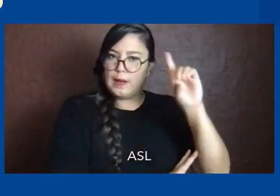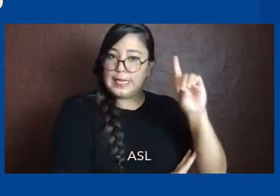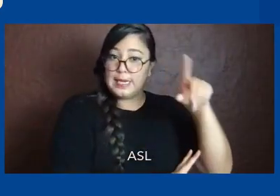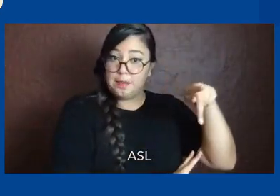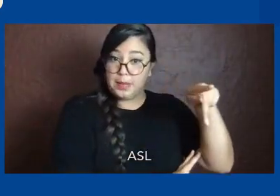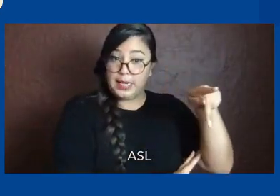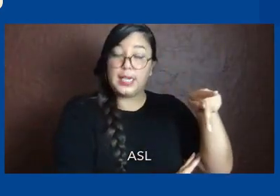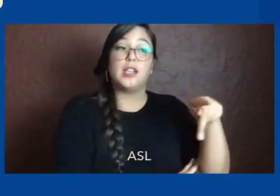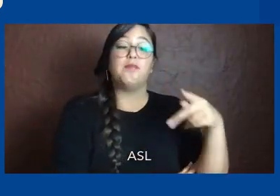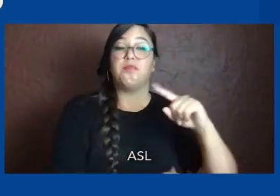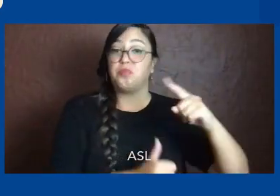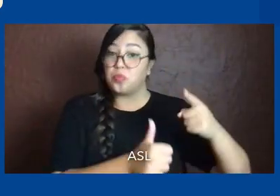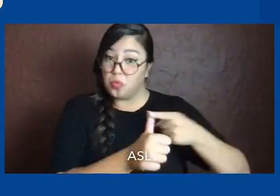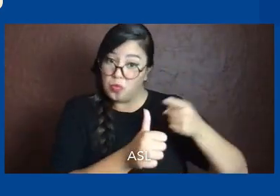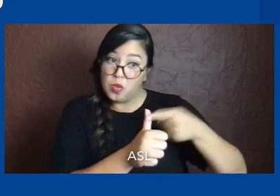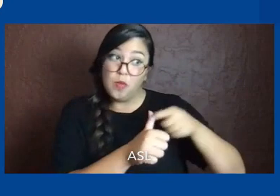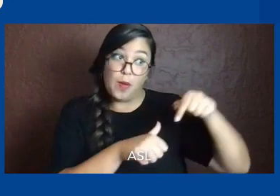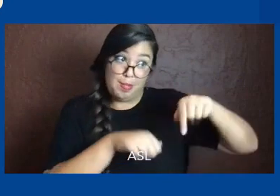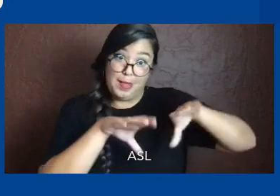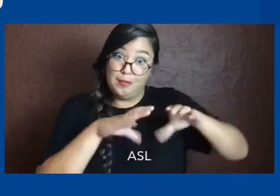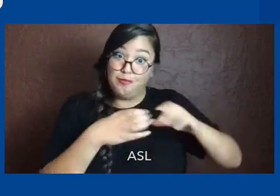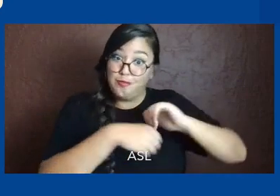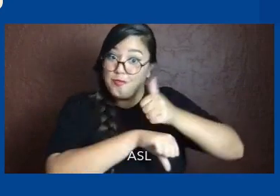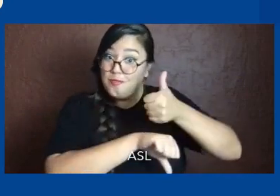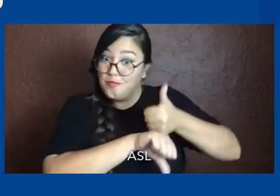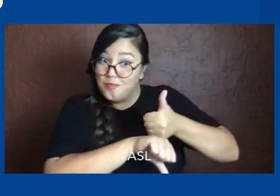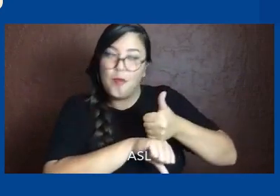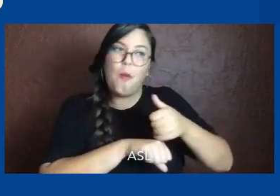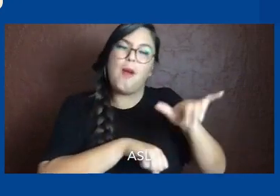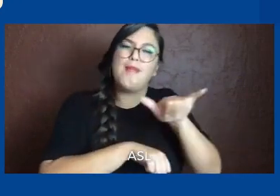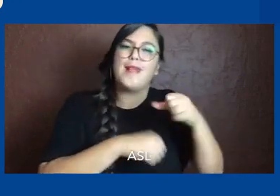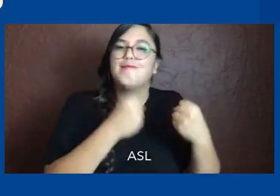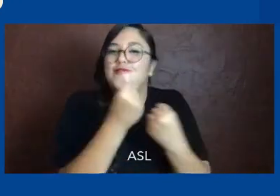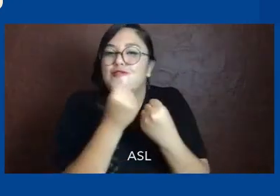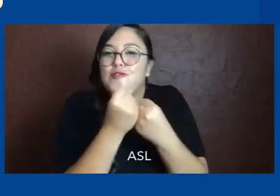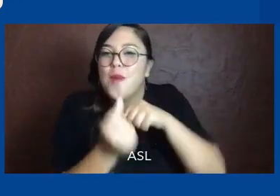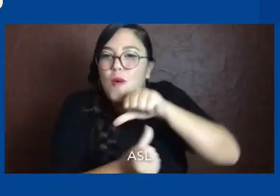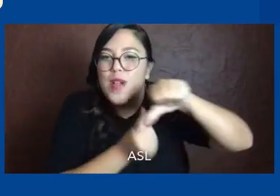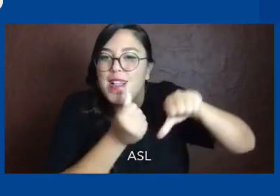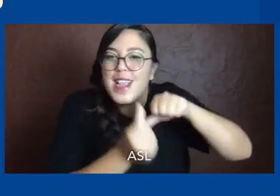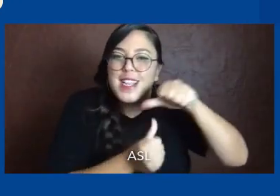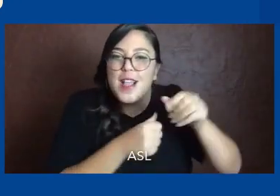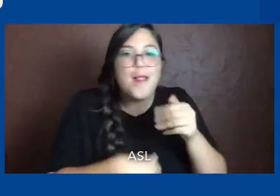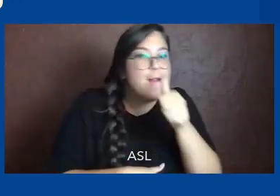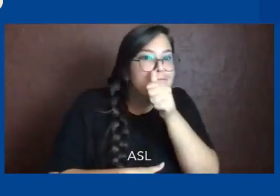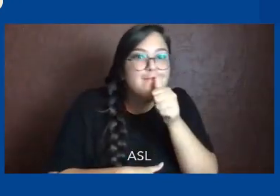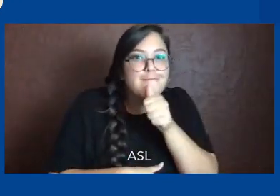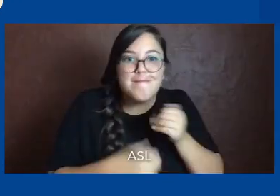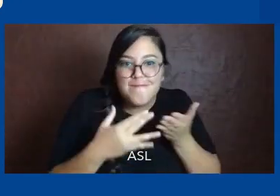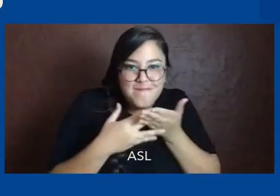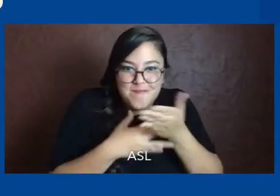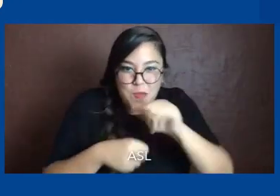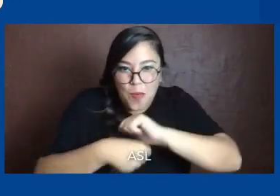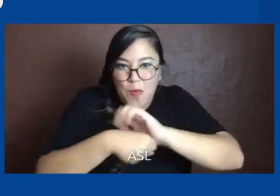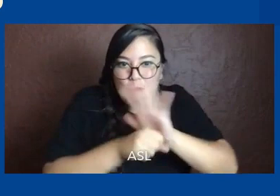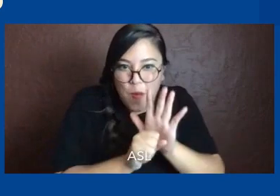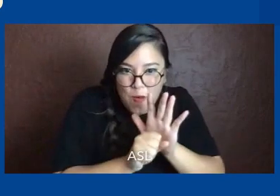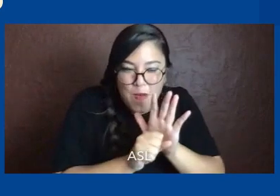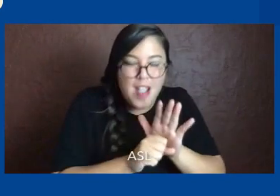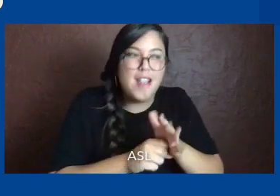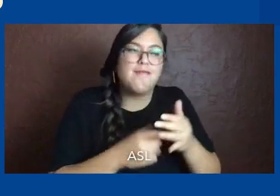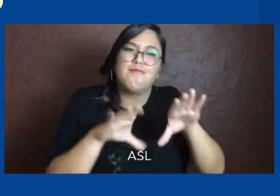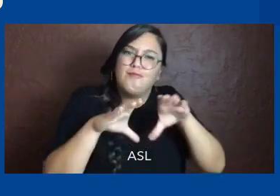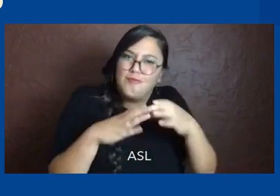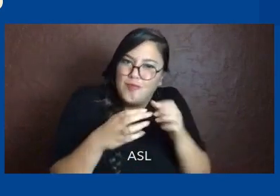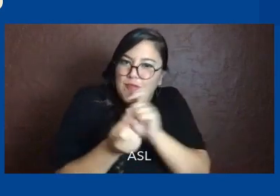started out as a support group, I think, just to get us through COVID. And then it morphed into how can we think about ourselves as an advocacy